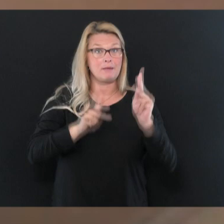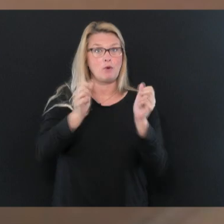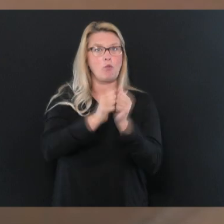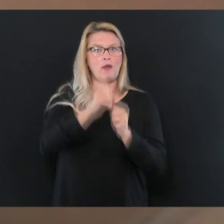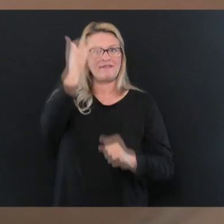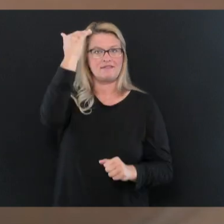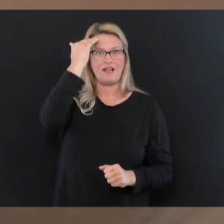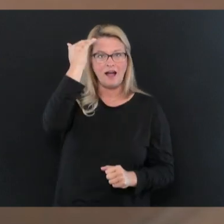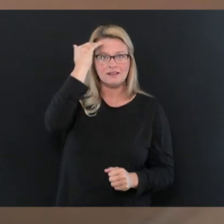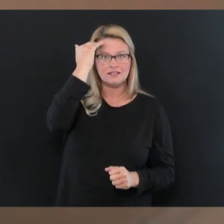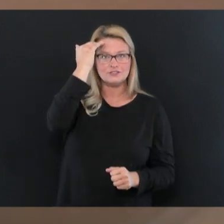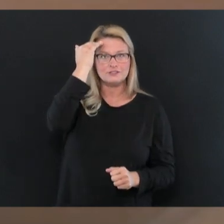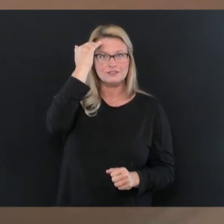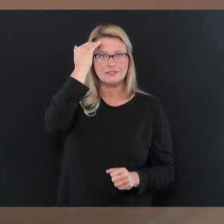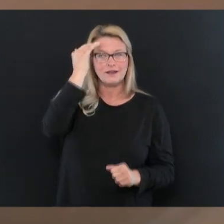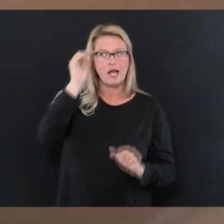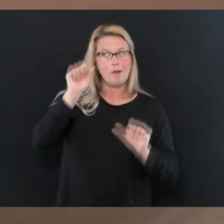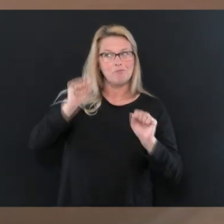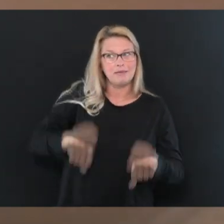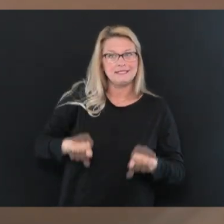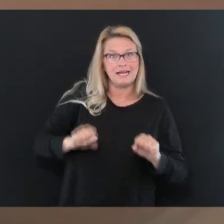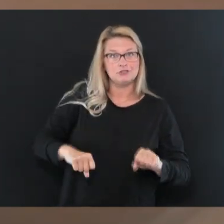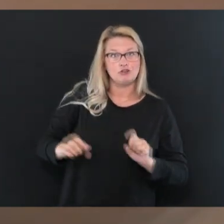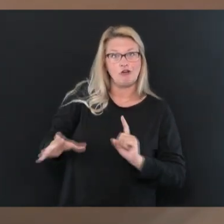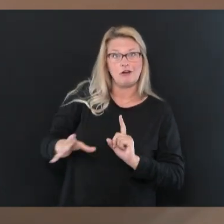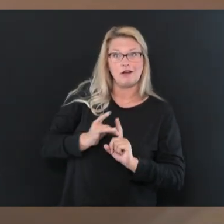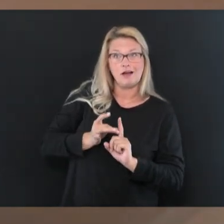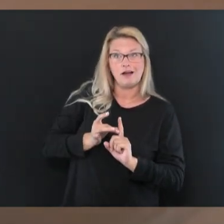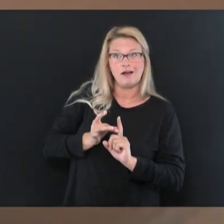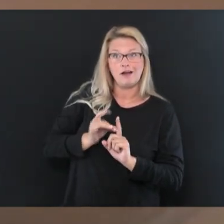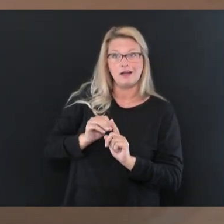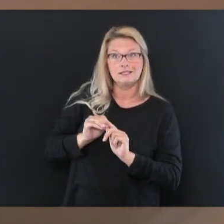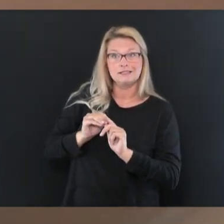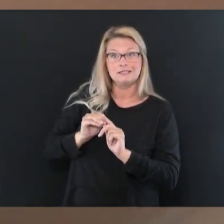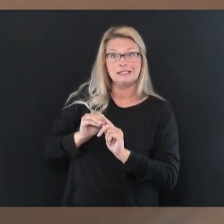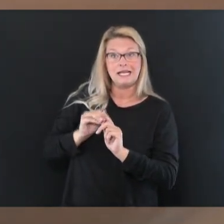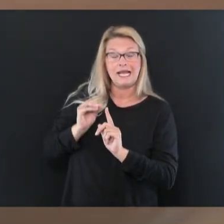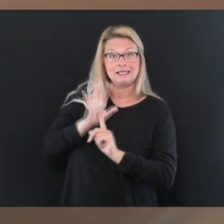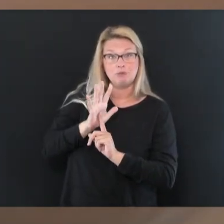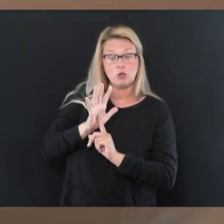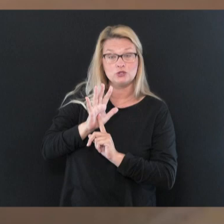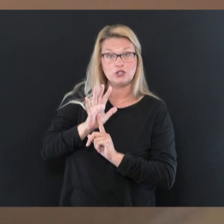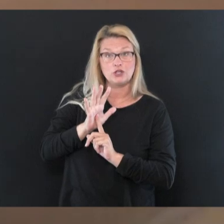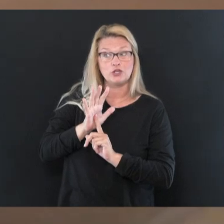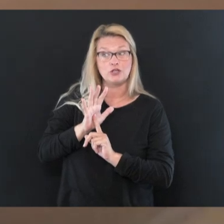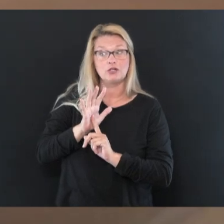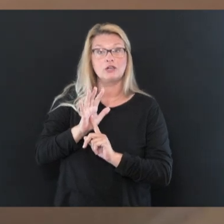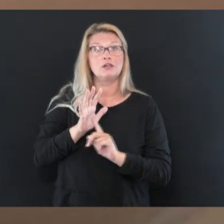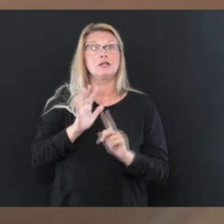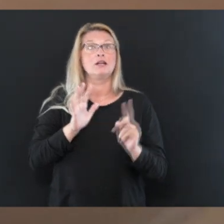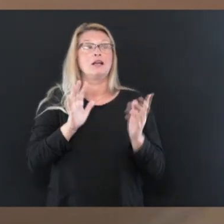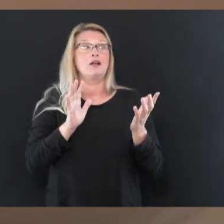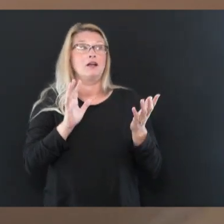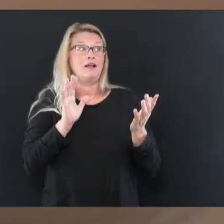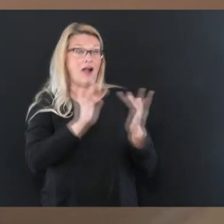knowledge of a potential, of a person who tested positive and either contact with that person or close contact